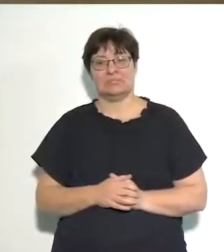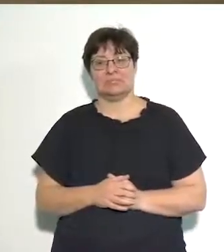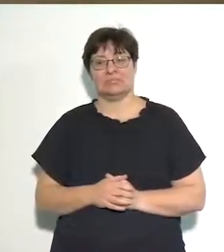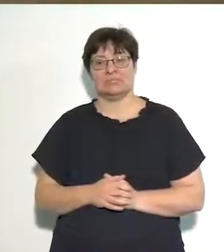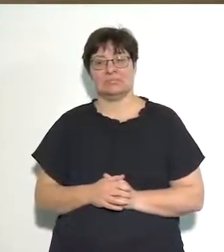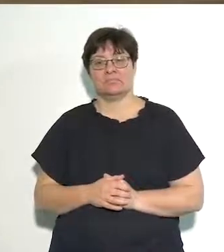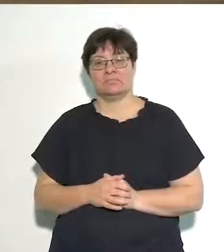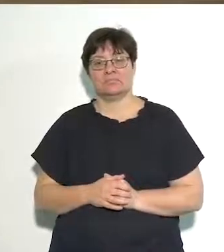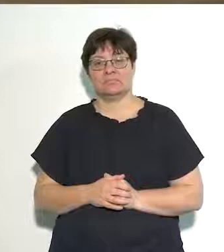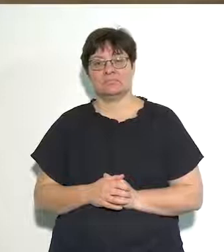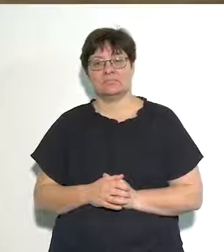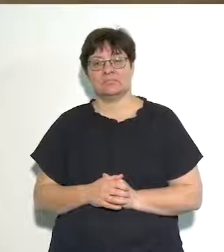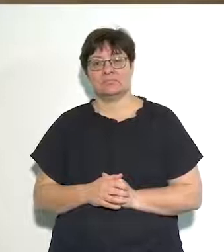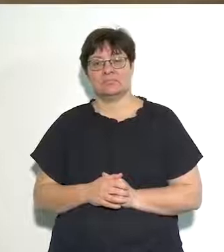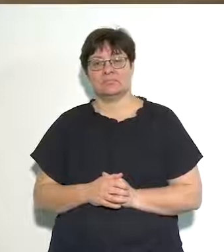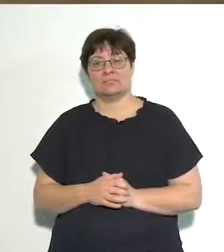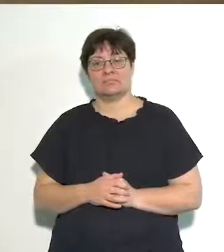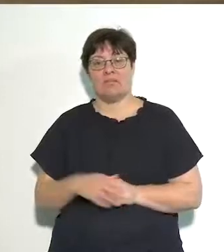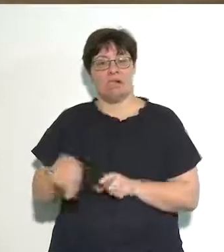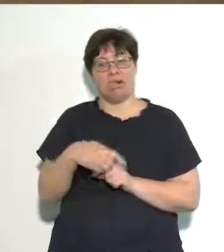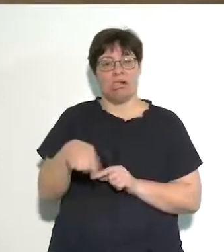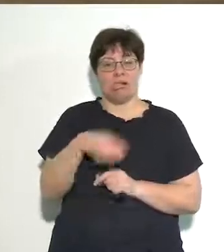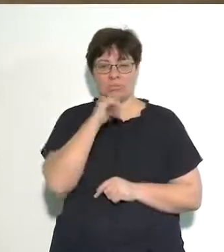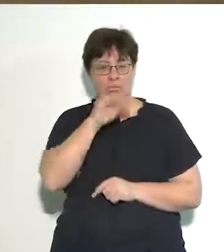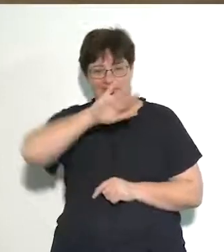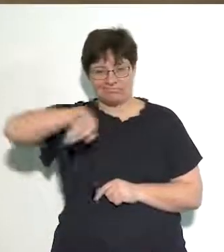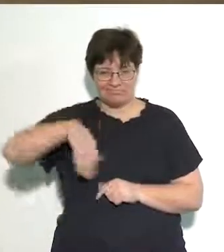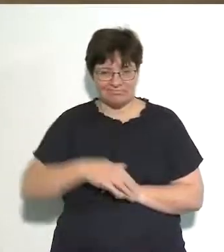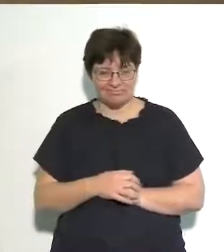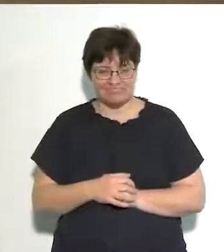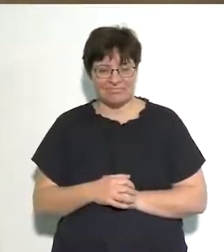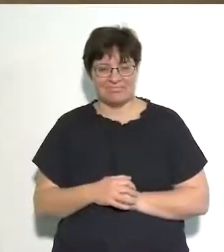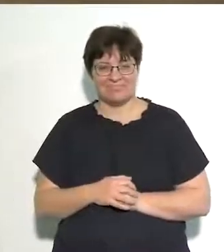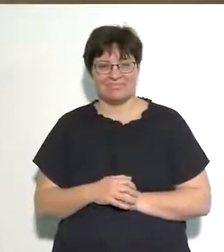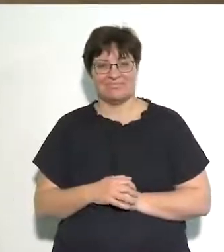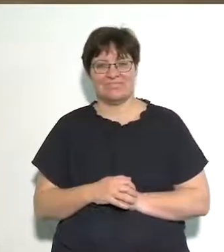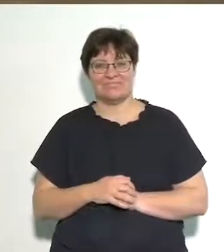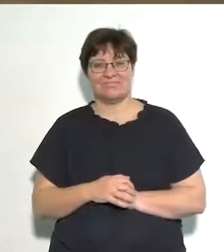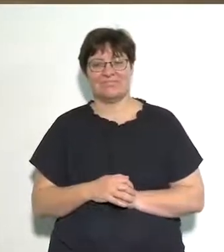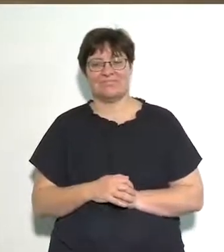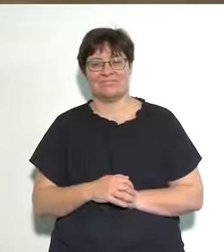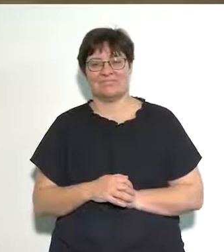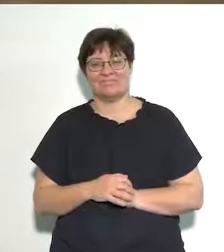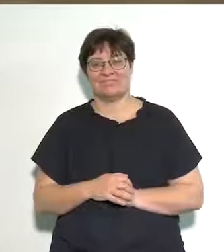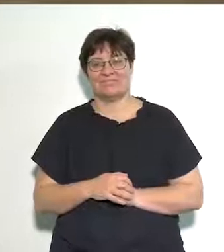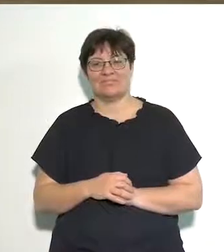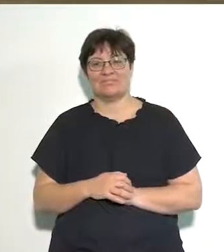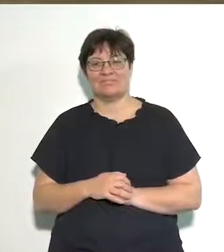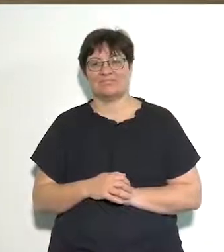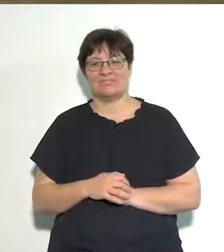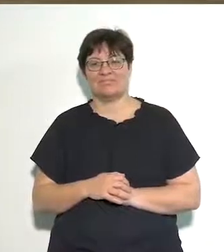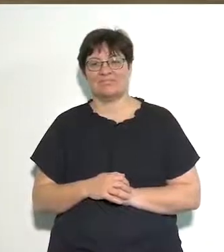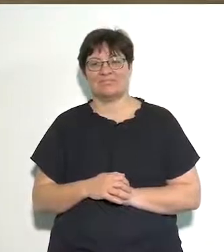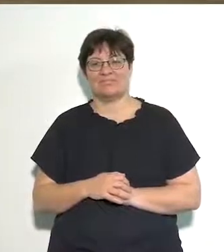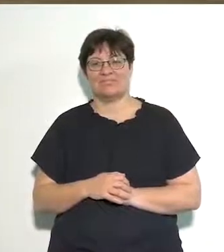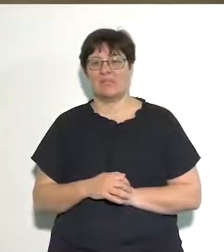as well. Doesn't matter that I've got that dangly bit, don't worry about it. As long